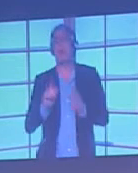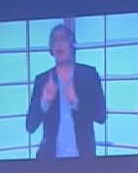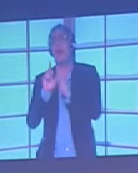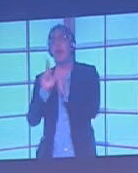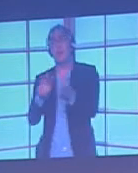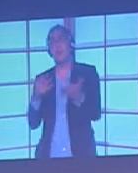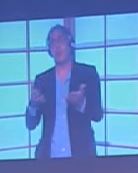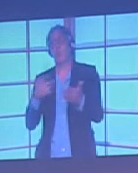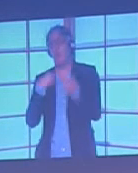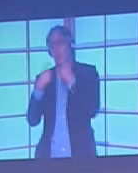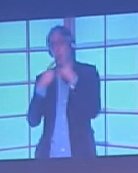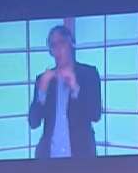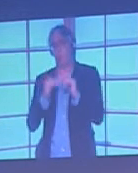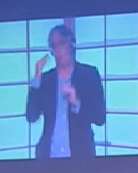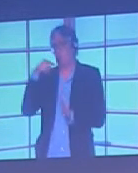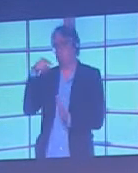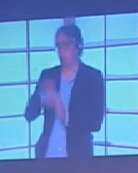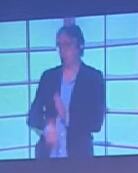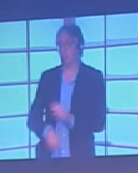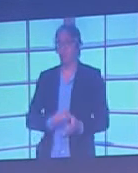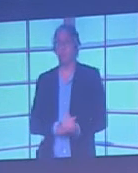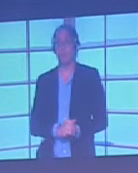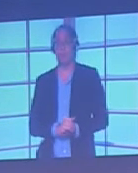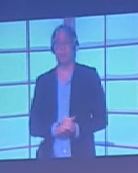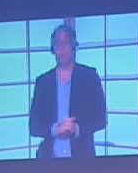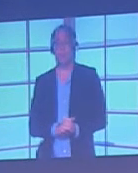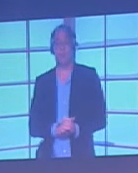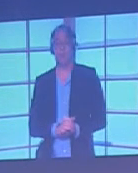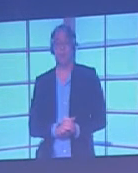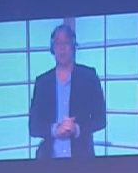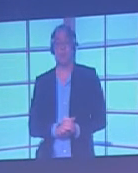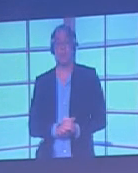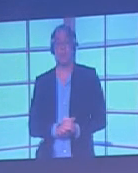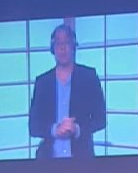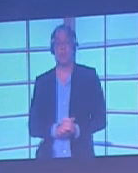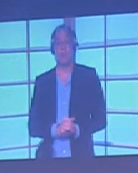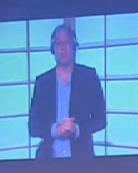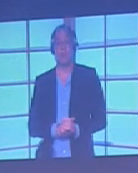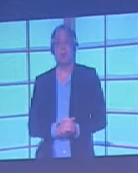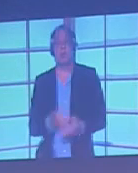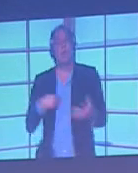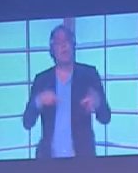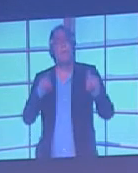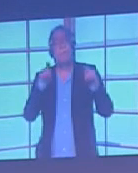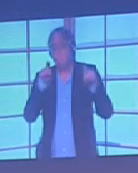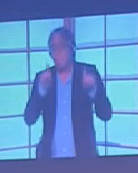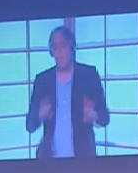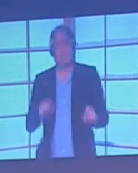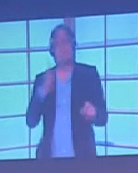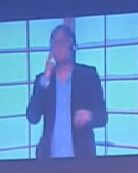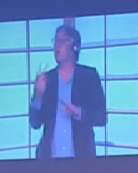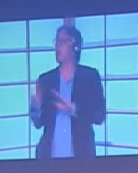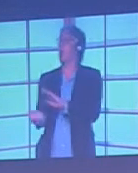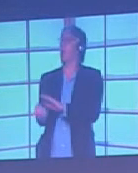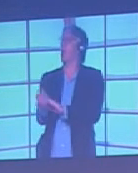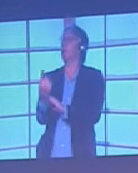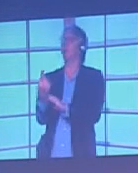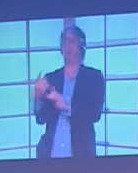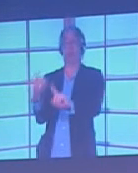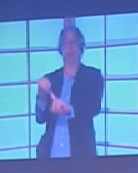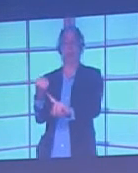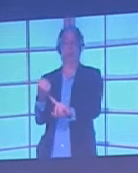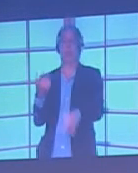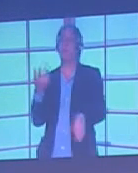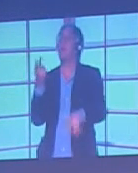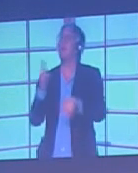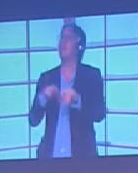sessions. So it's about constantly grasping those opportunities. If you see a door open just ajar,